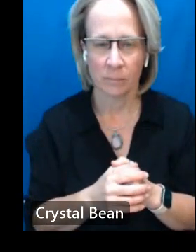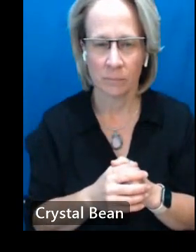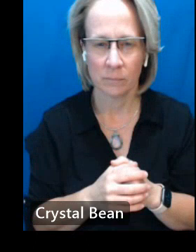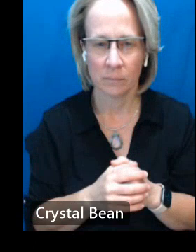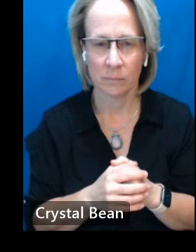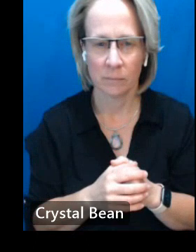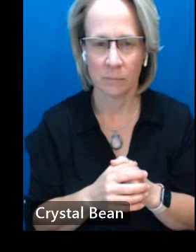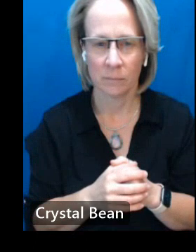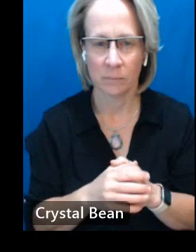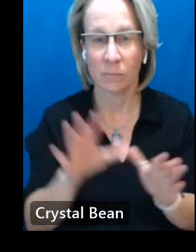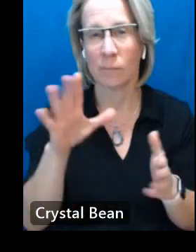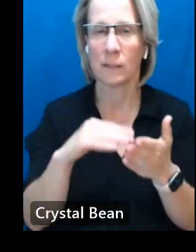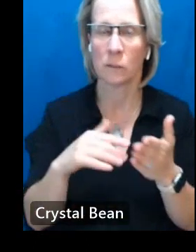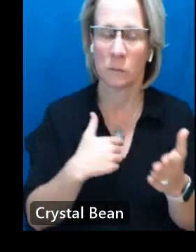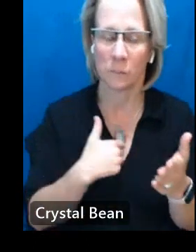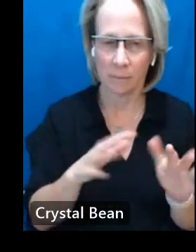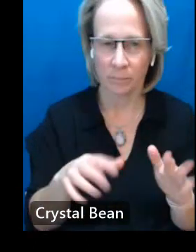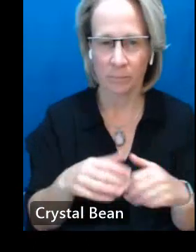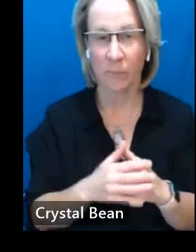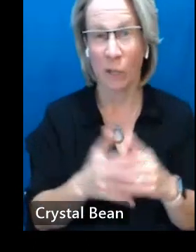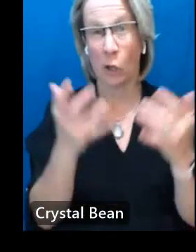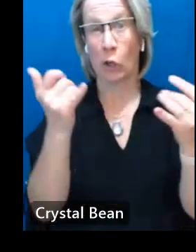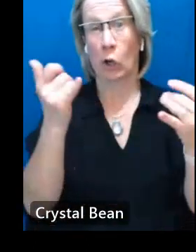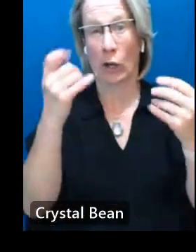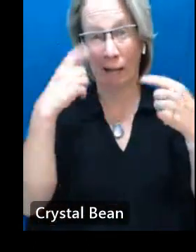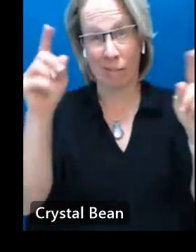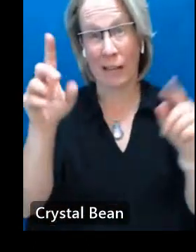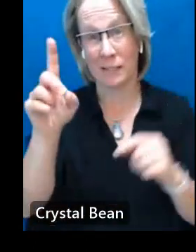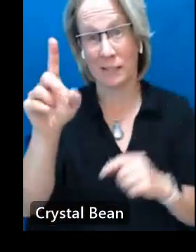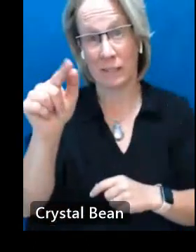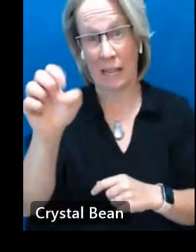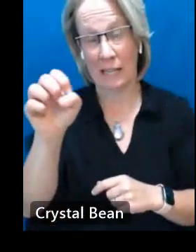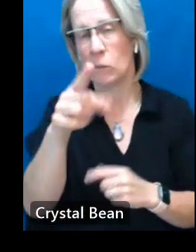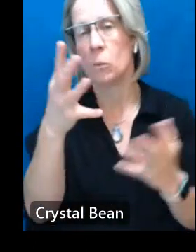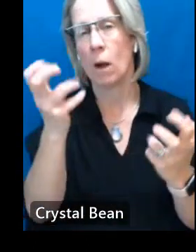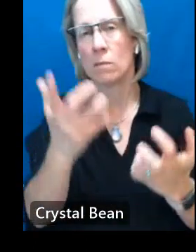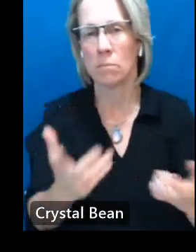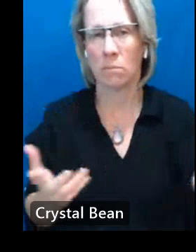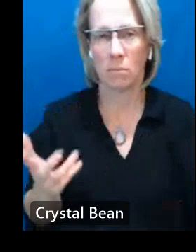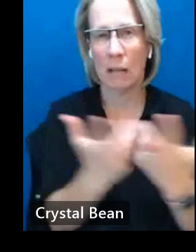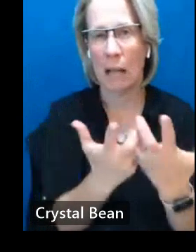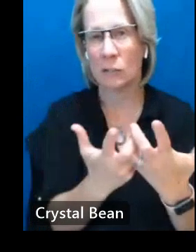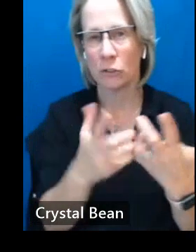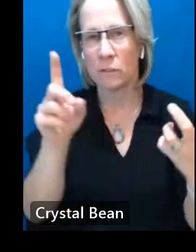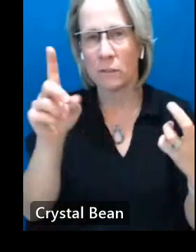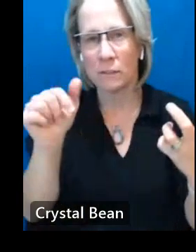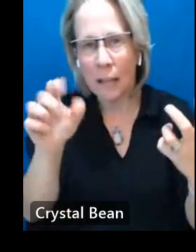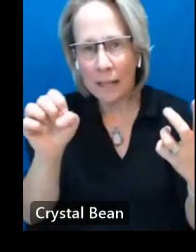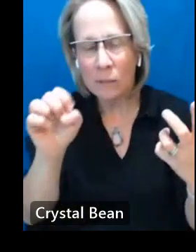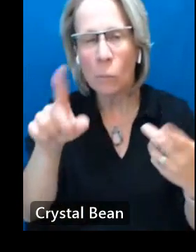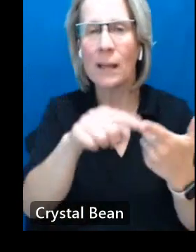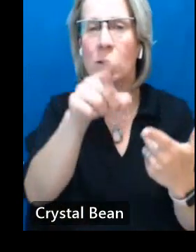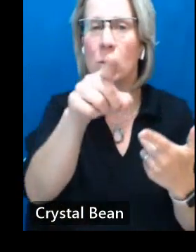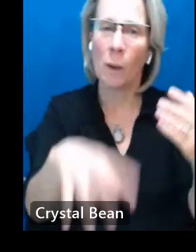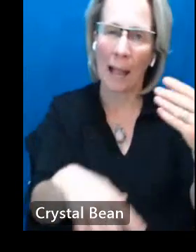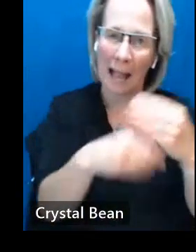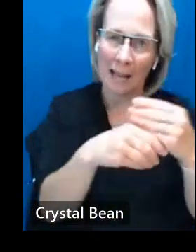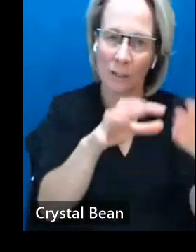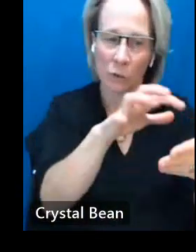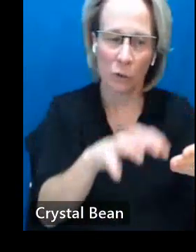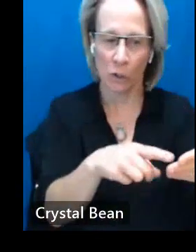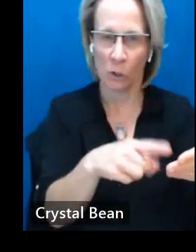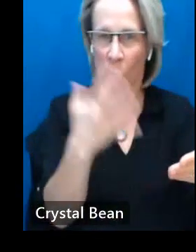Excuse me. Current effective date, generally you want to match the date that you established when you added the journal because you want it to be effective on that